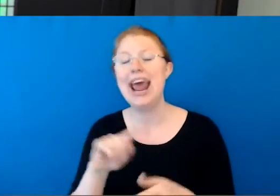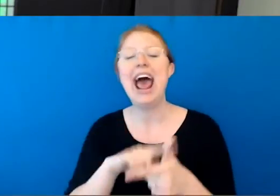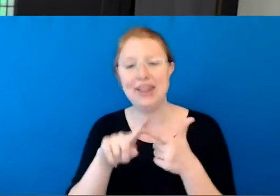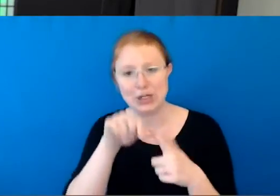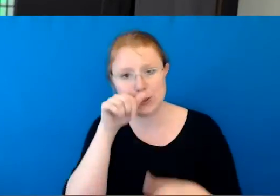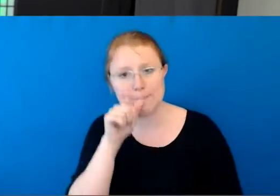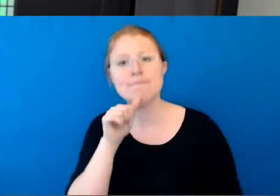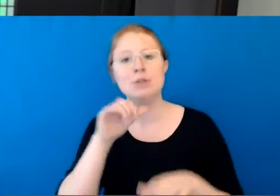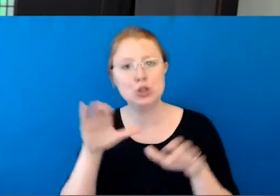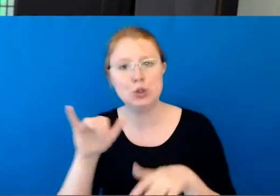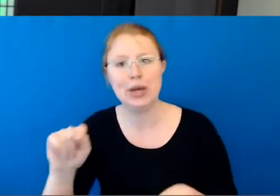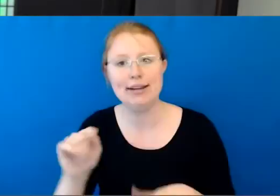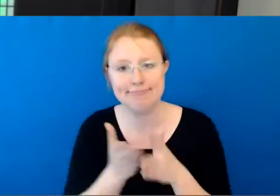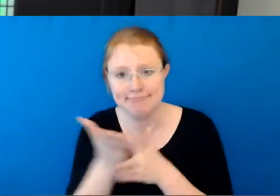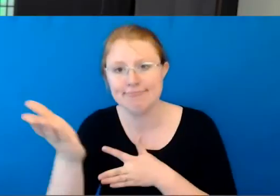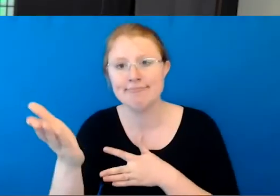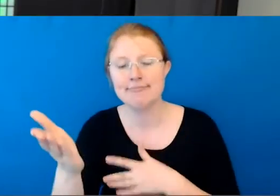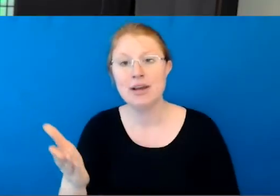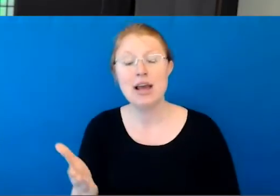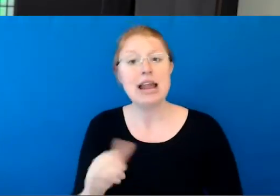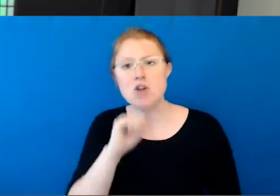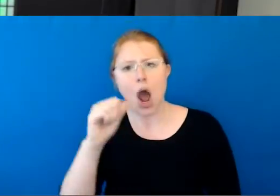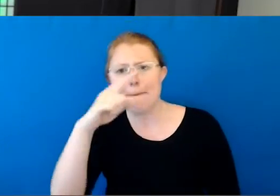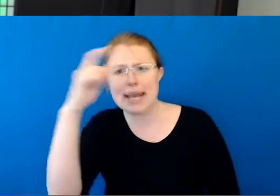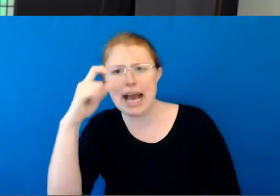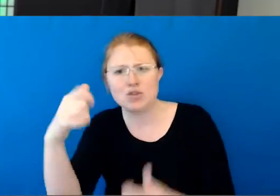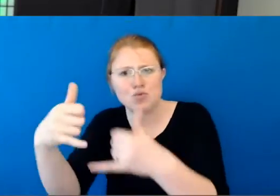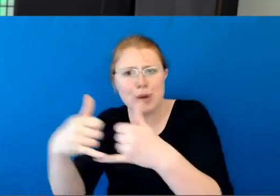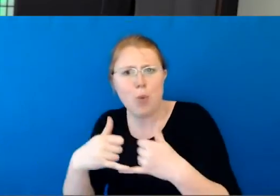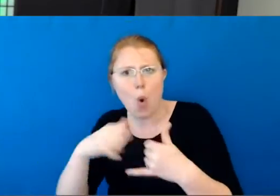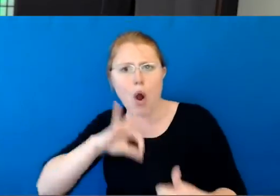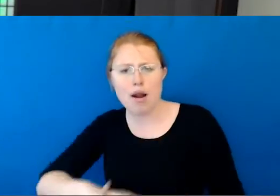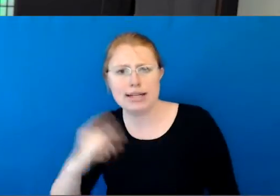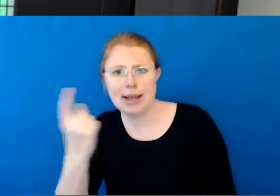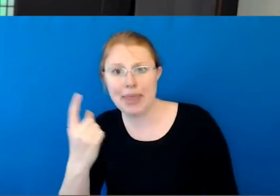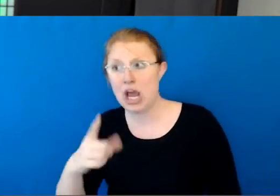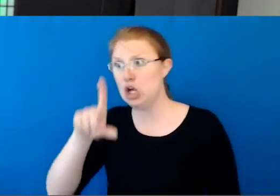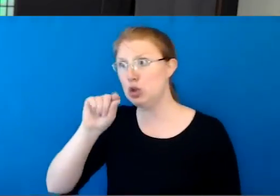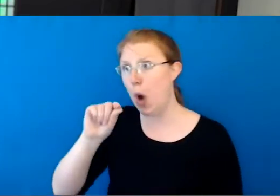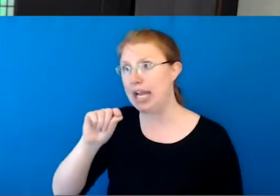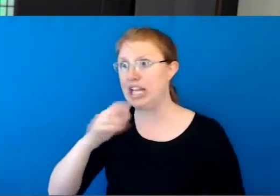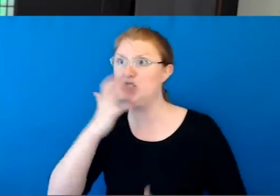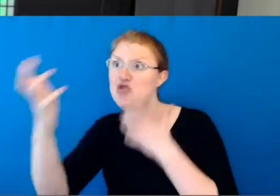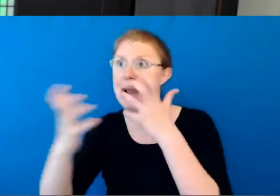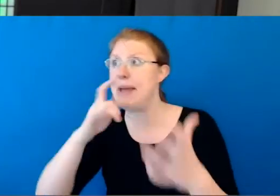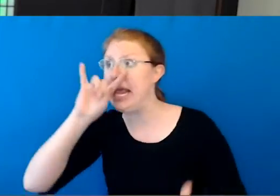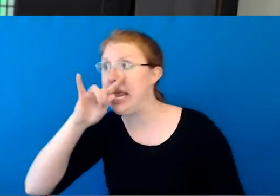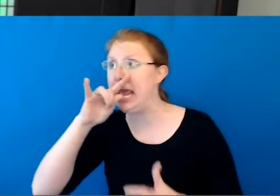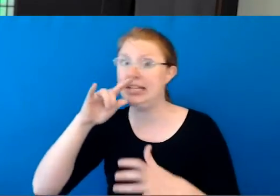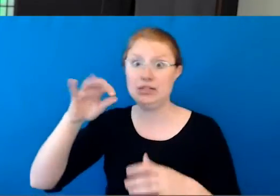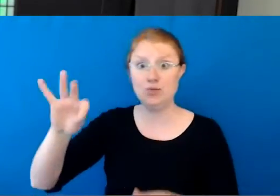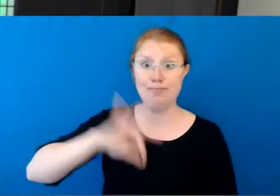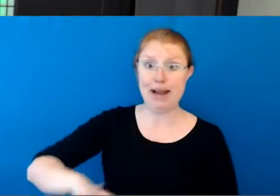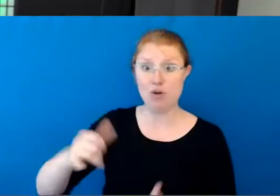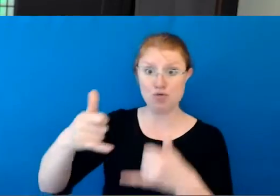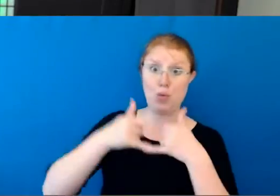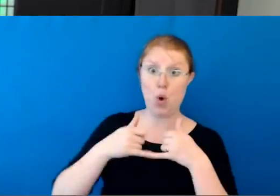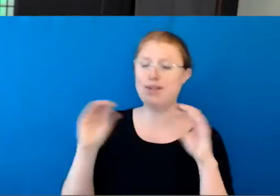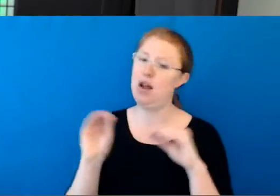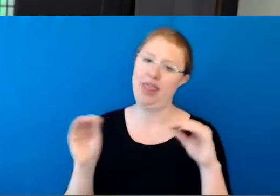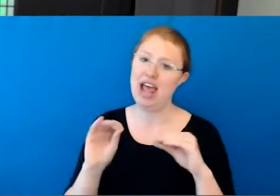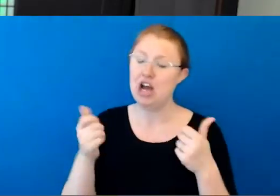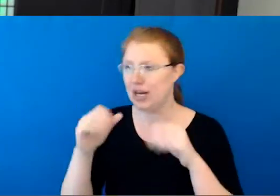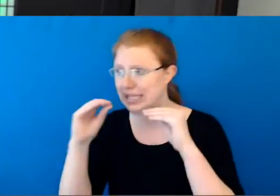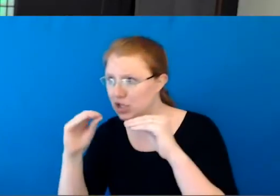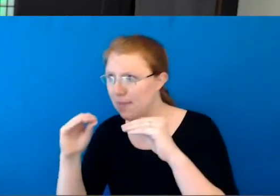was the coolest thing, but it was, looking back on it, it must have been one of the most difficult things for her to do. She, every year, she would say, I'm not going